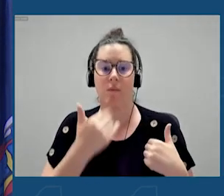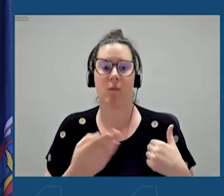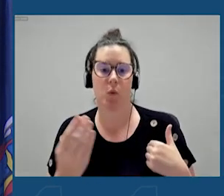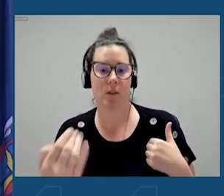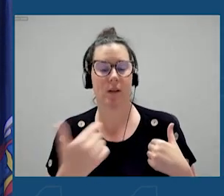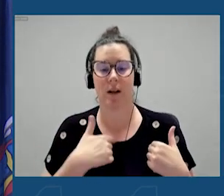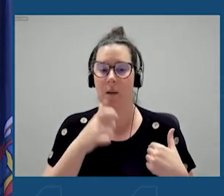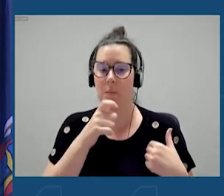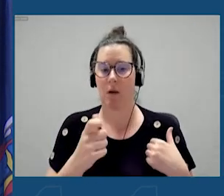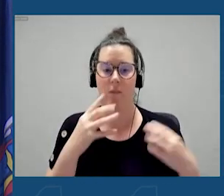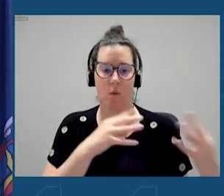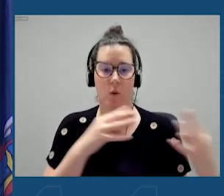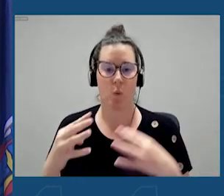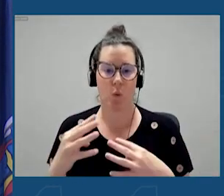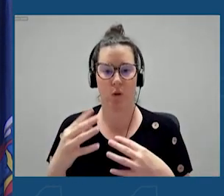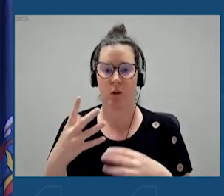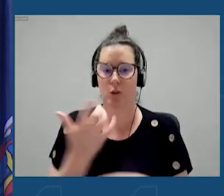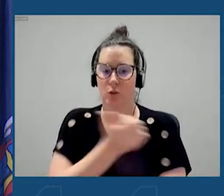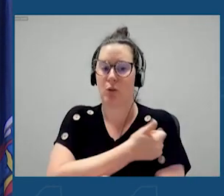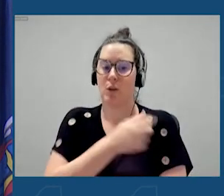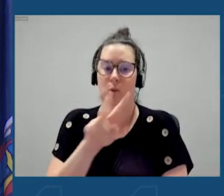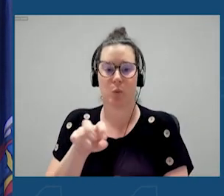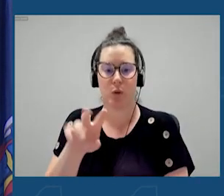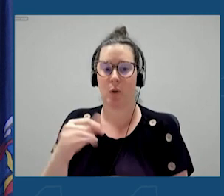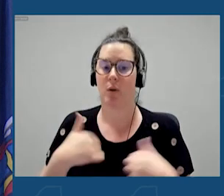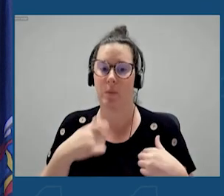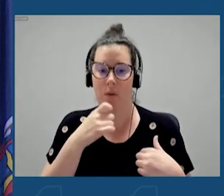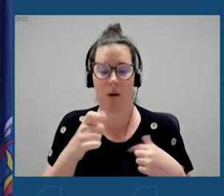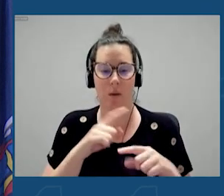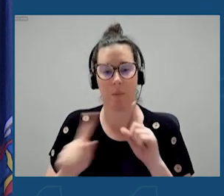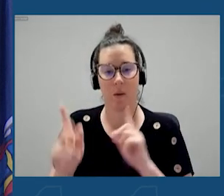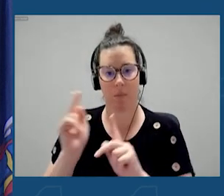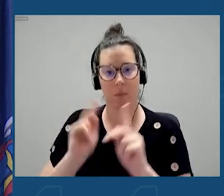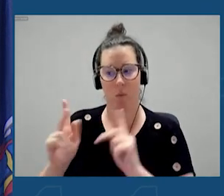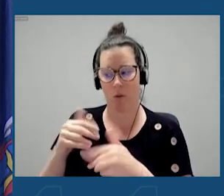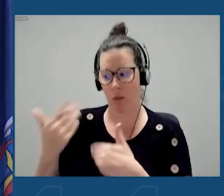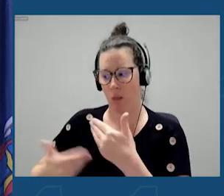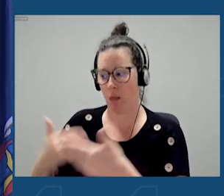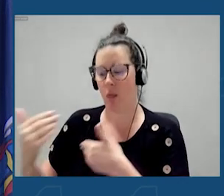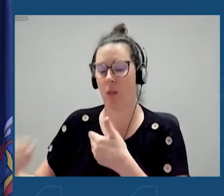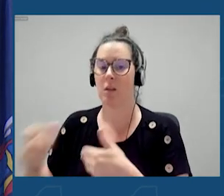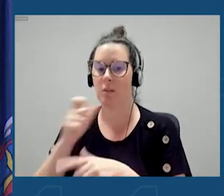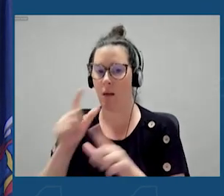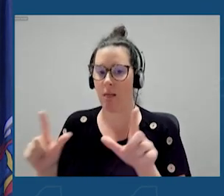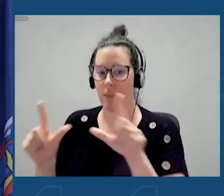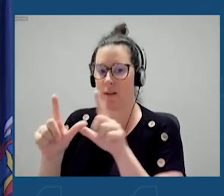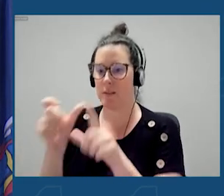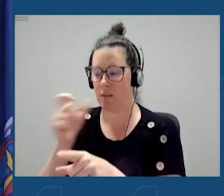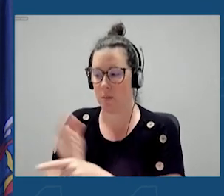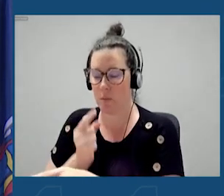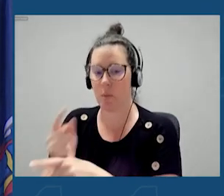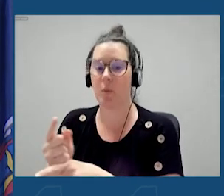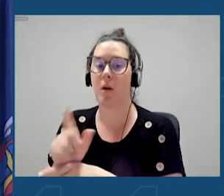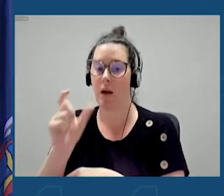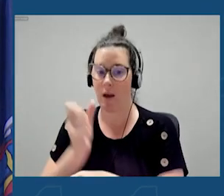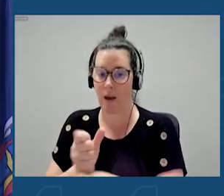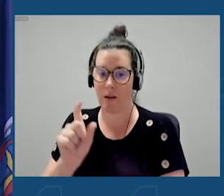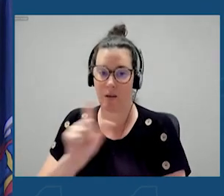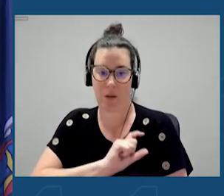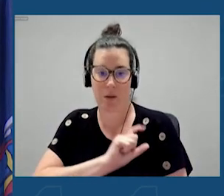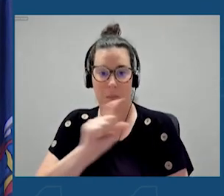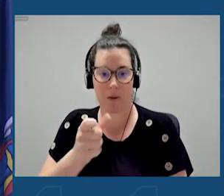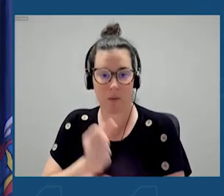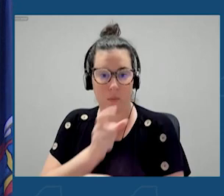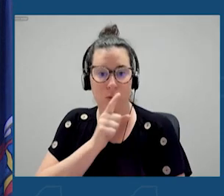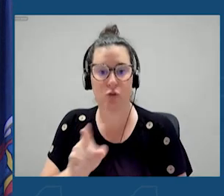government entities go about enforcing regulation and seizing unlicensed cannabis products, they also need to make sure that the cannabis laws are applied